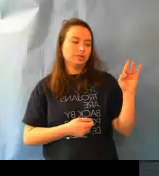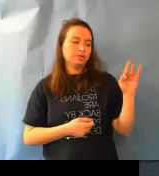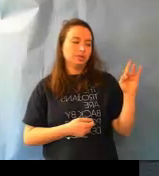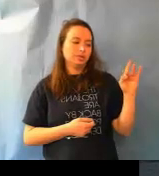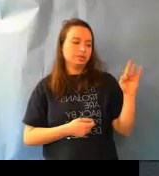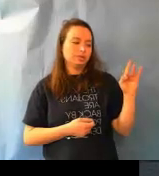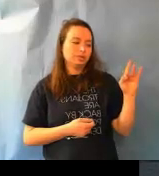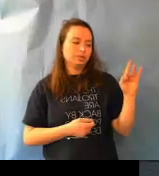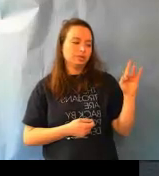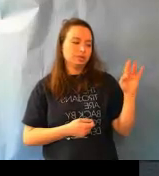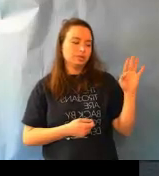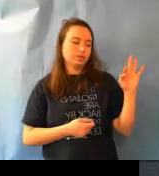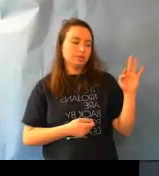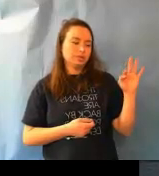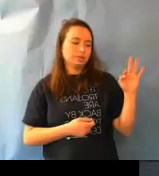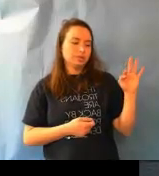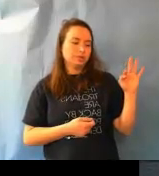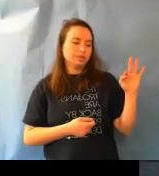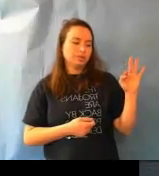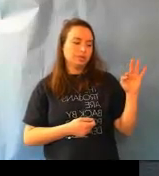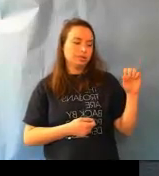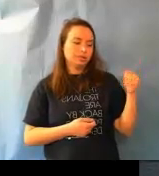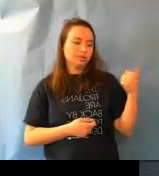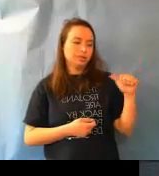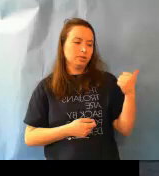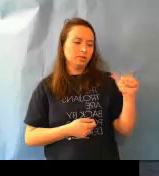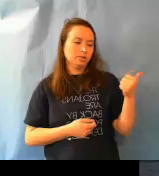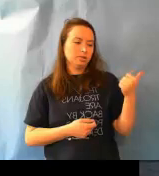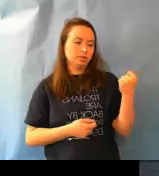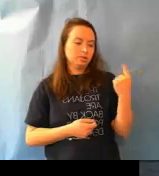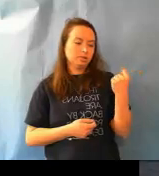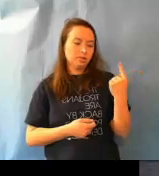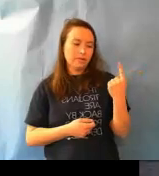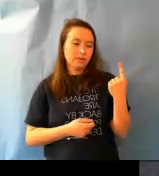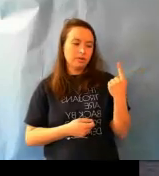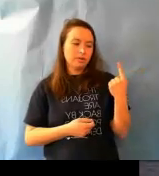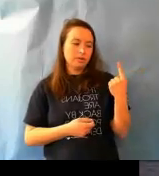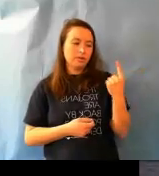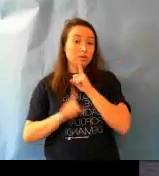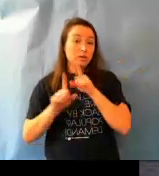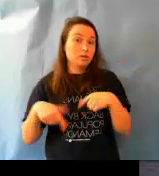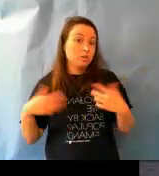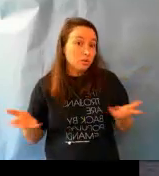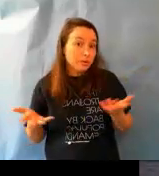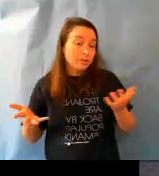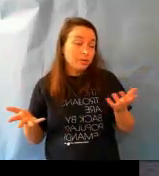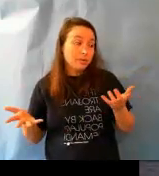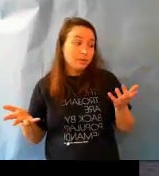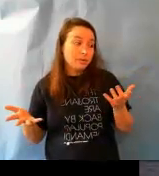7, 8, 9, 10, 11. So what's my answer?